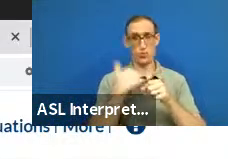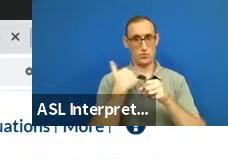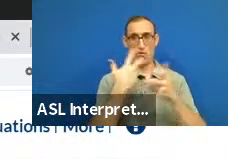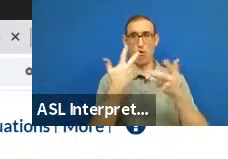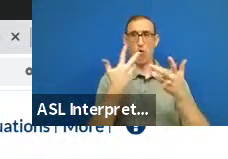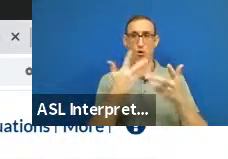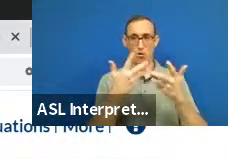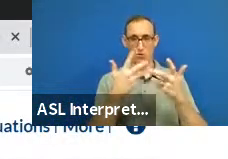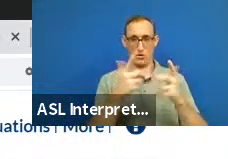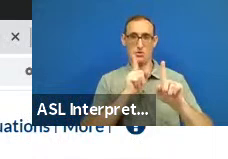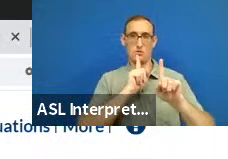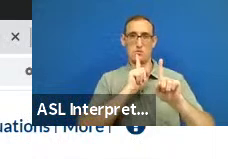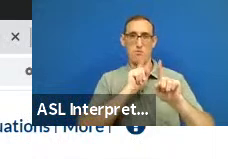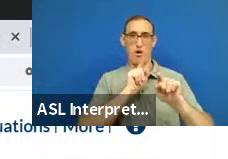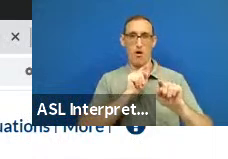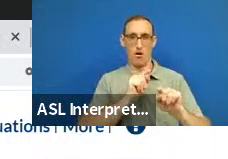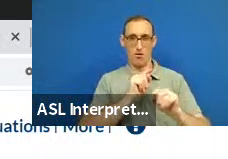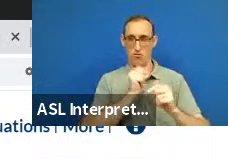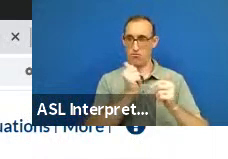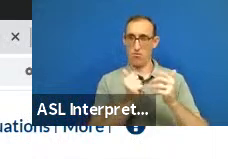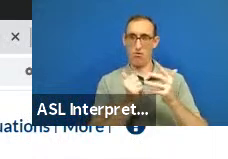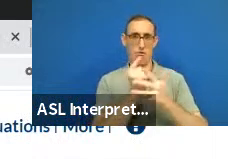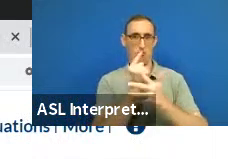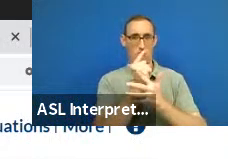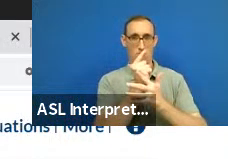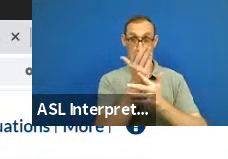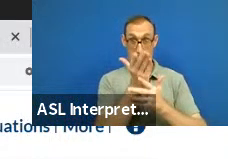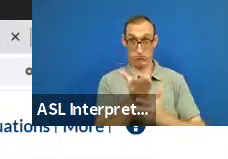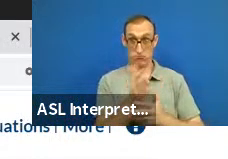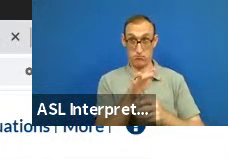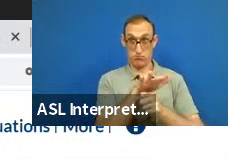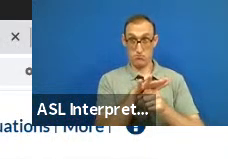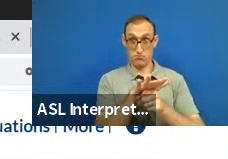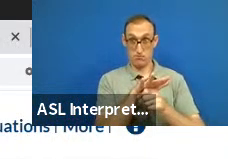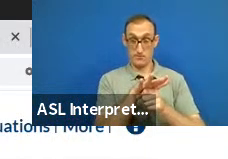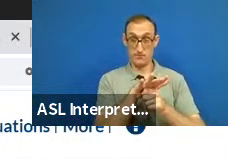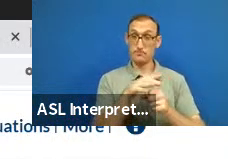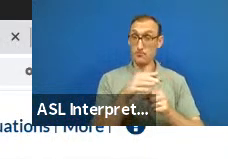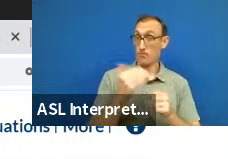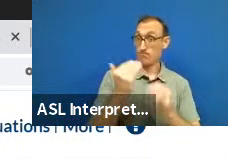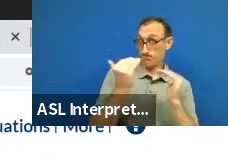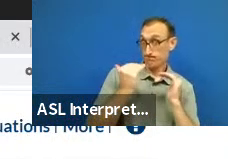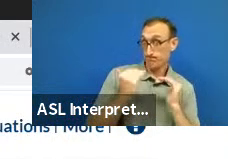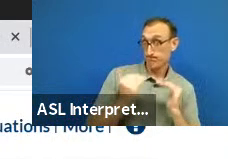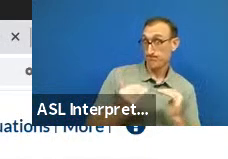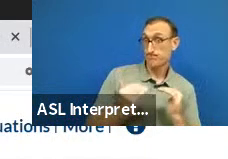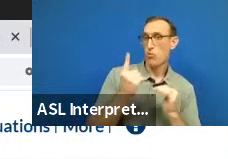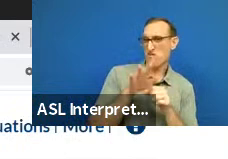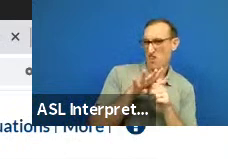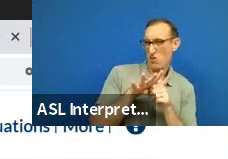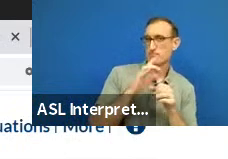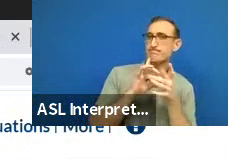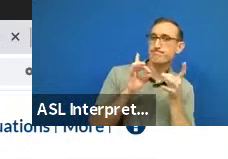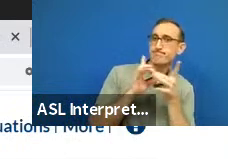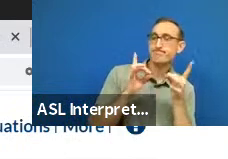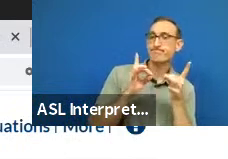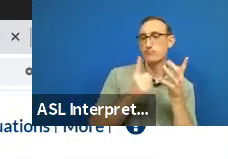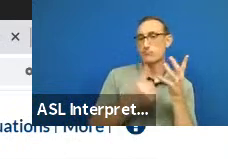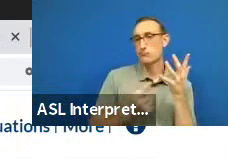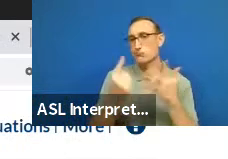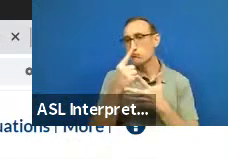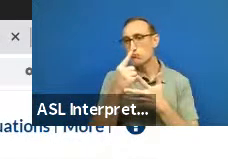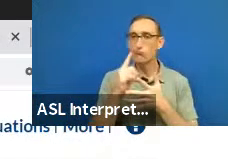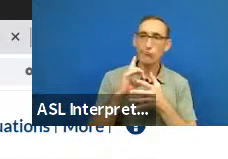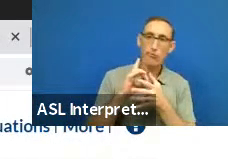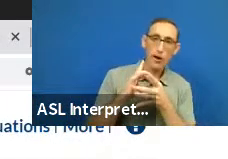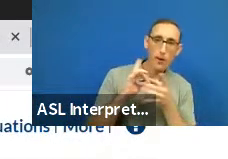particular domains. But then there's an area that says review comments, and then an area for